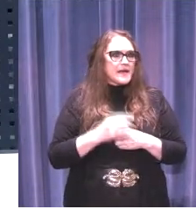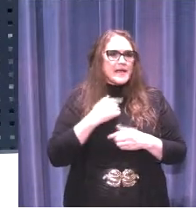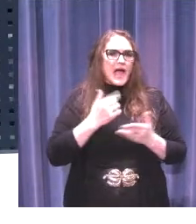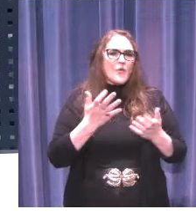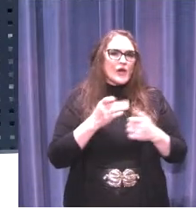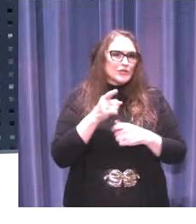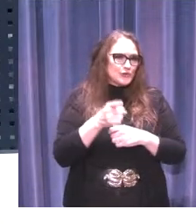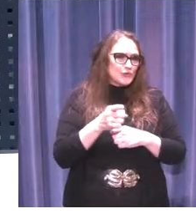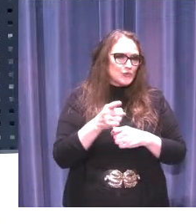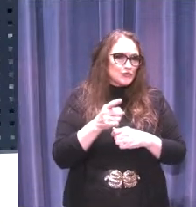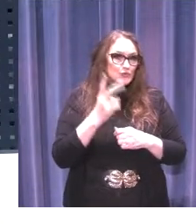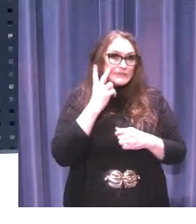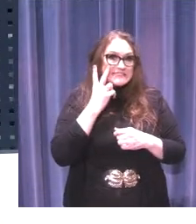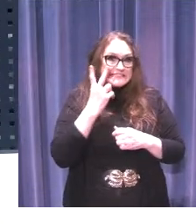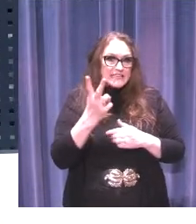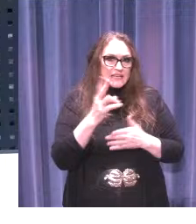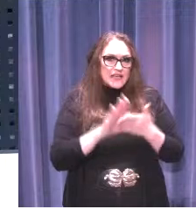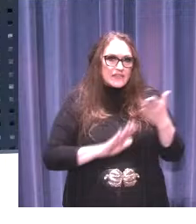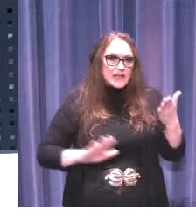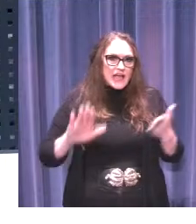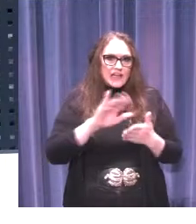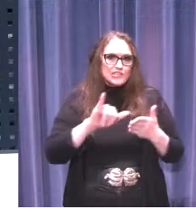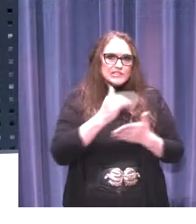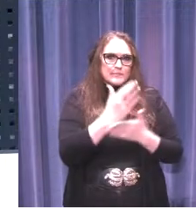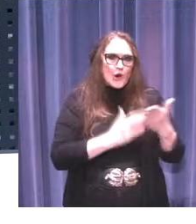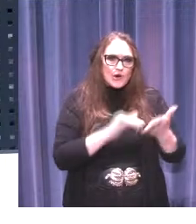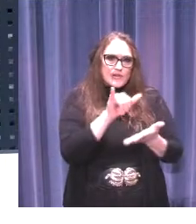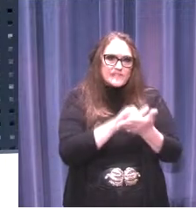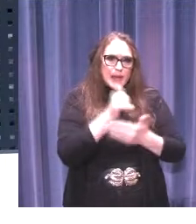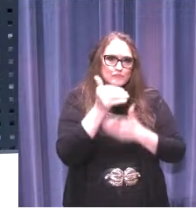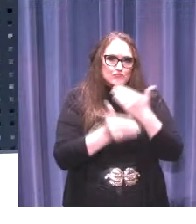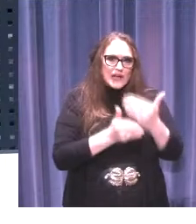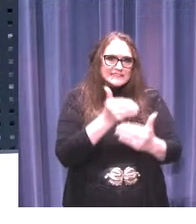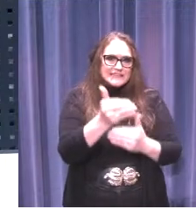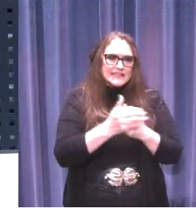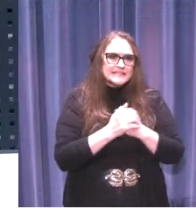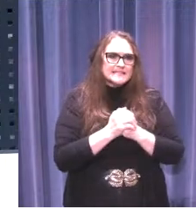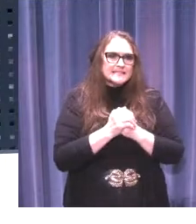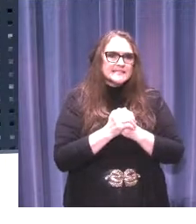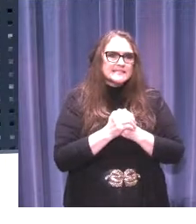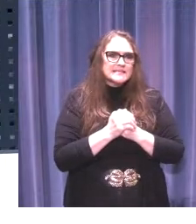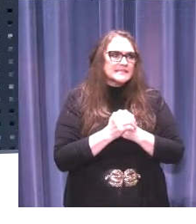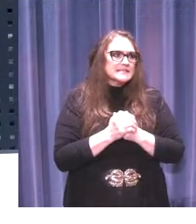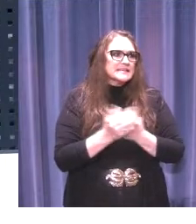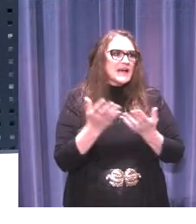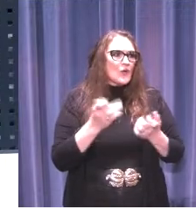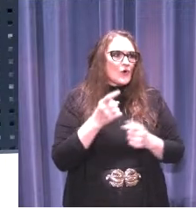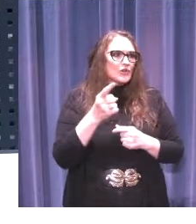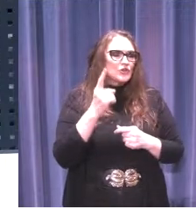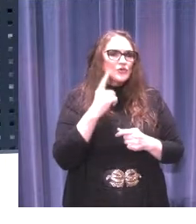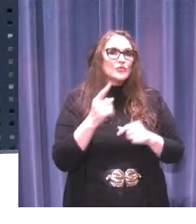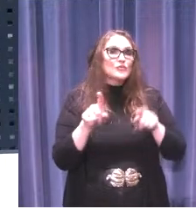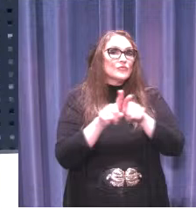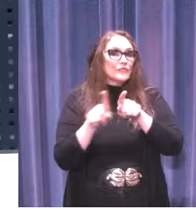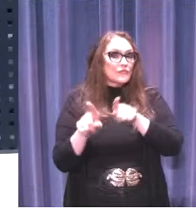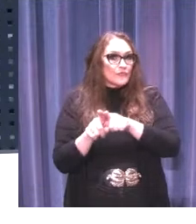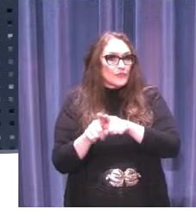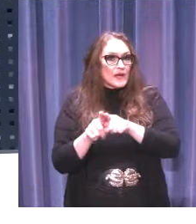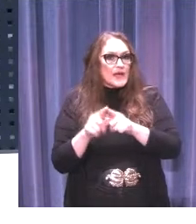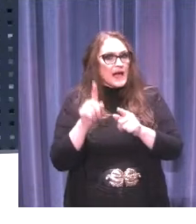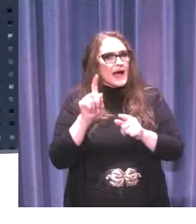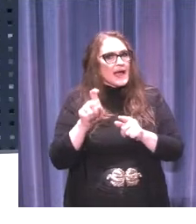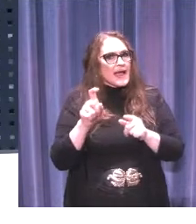want you to see the college as a part of that process. I want you, furthermore, I have